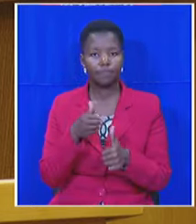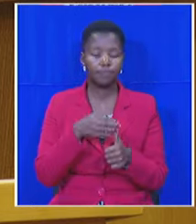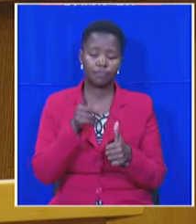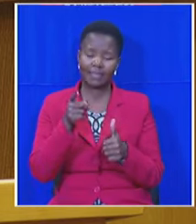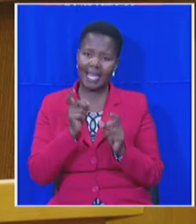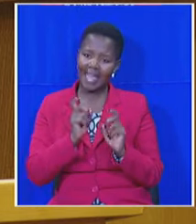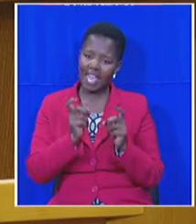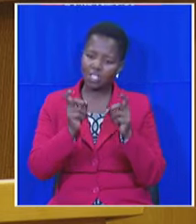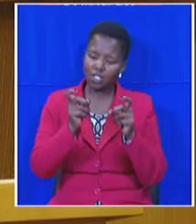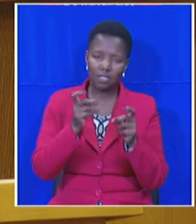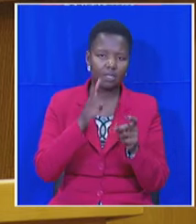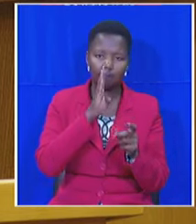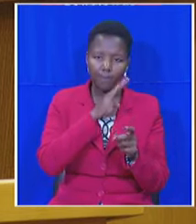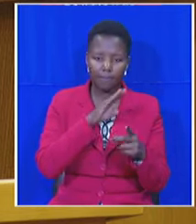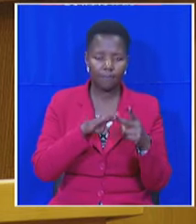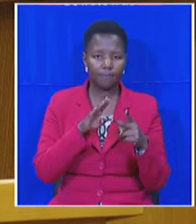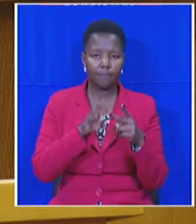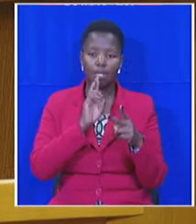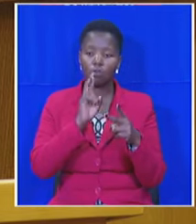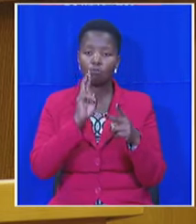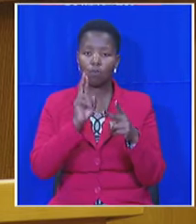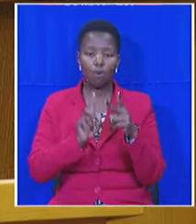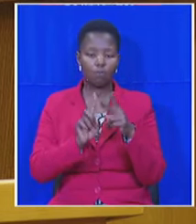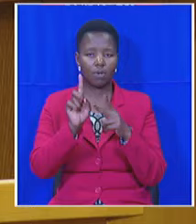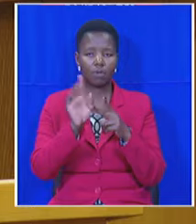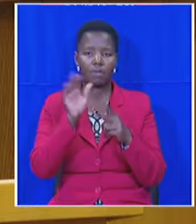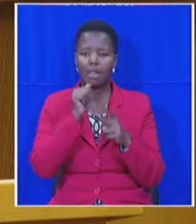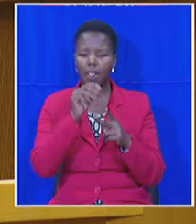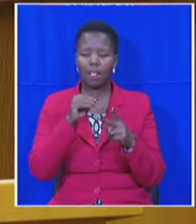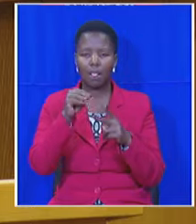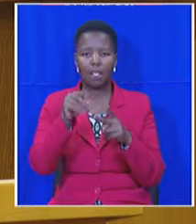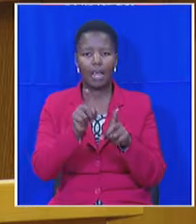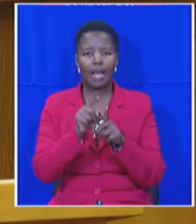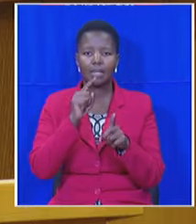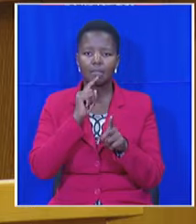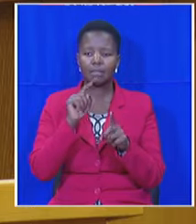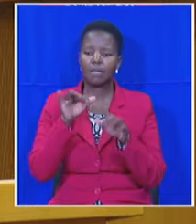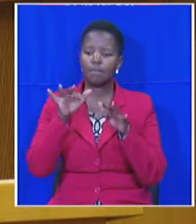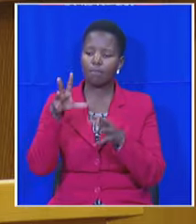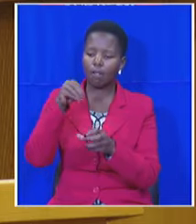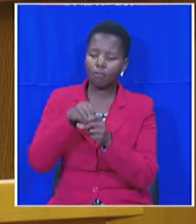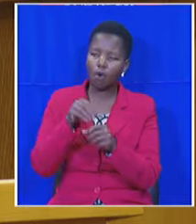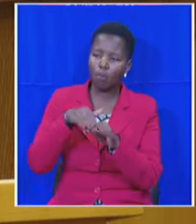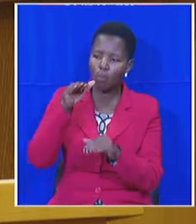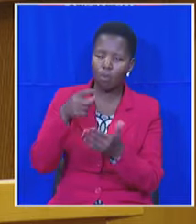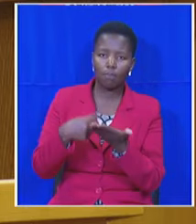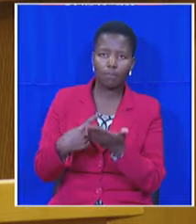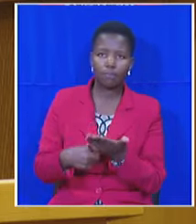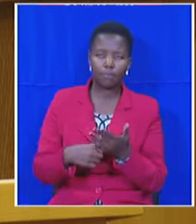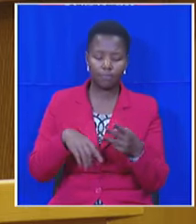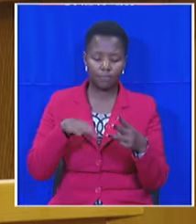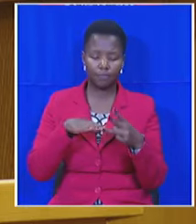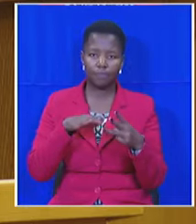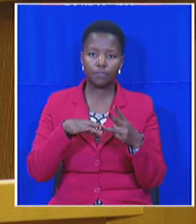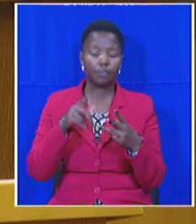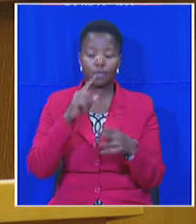urgency. The majority of progress reports are cluttered with excuses like extended public participation. How can this be? 2, a sense of